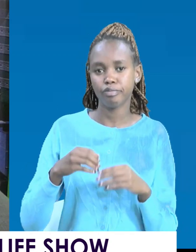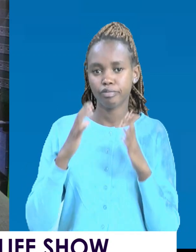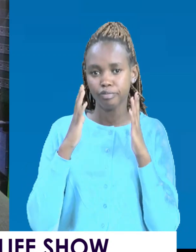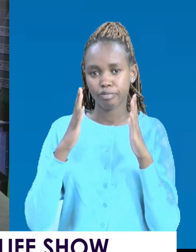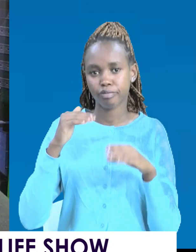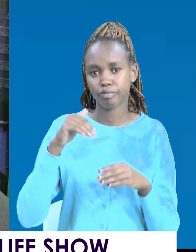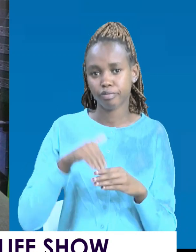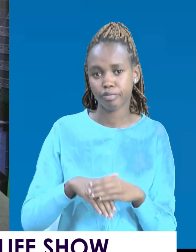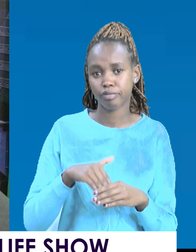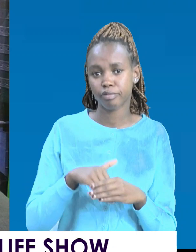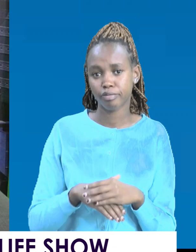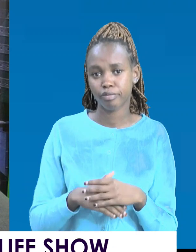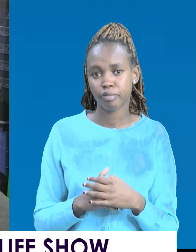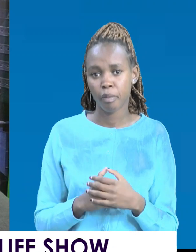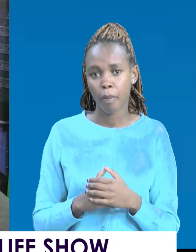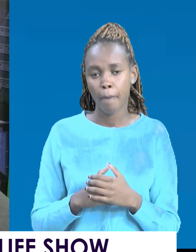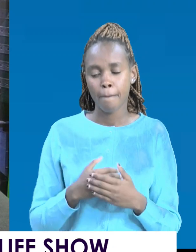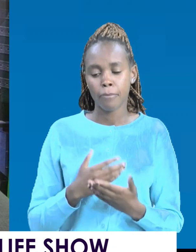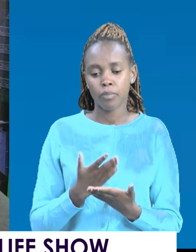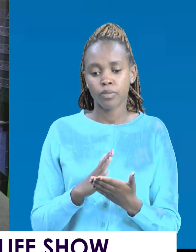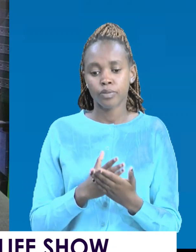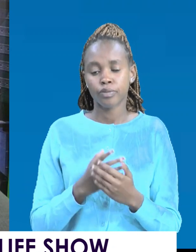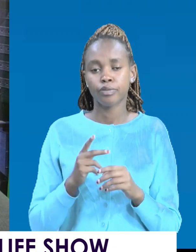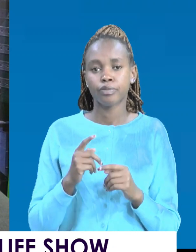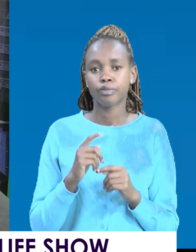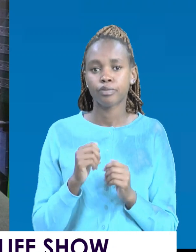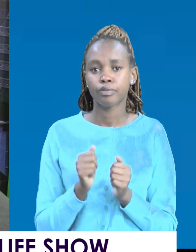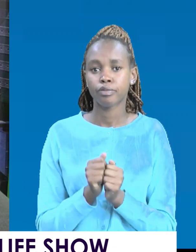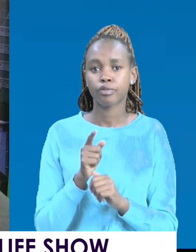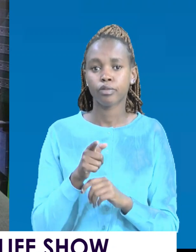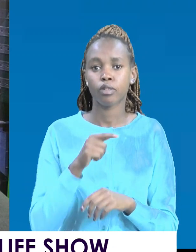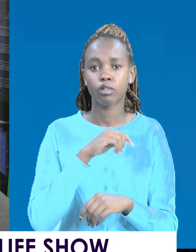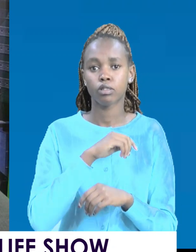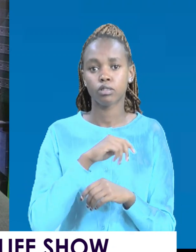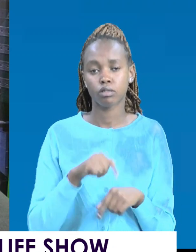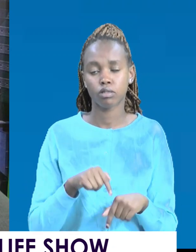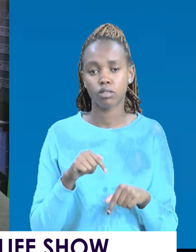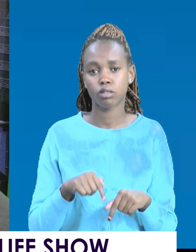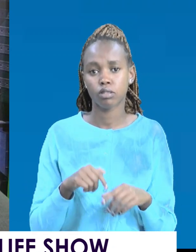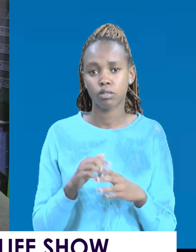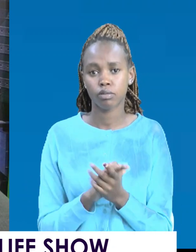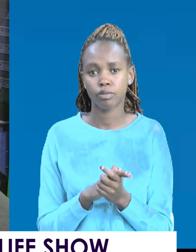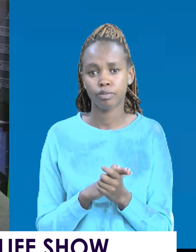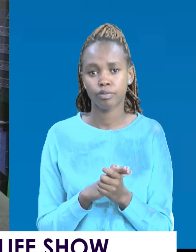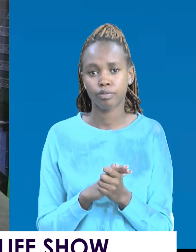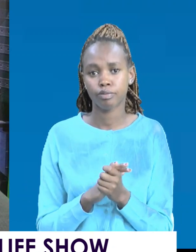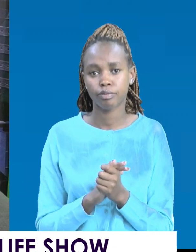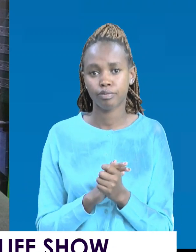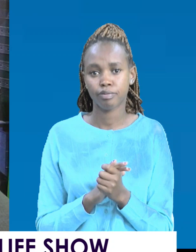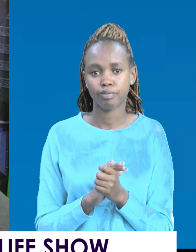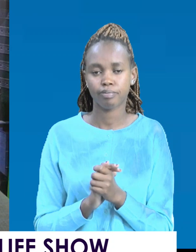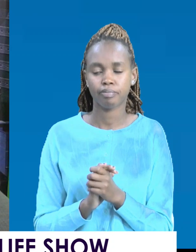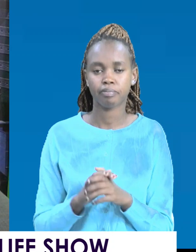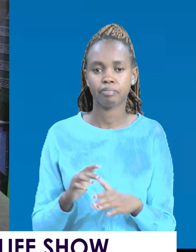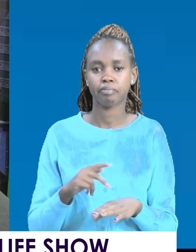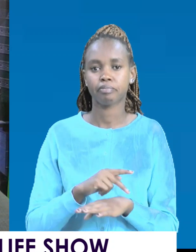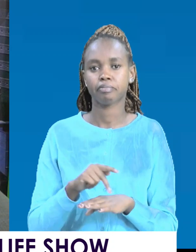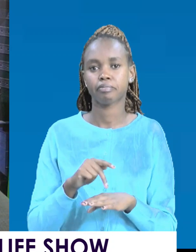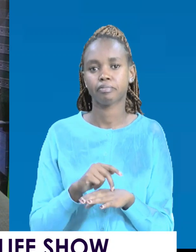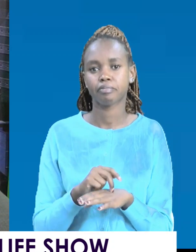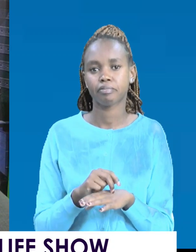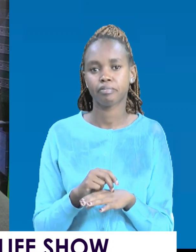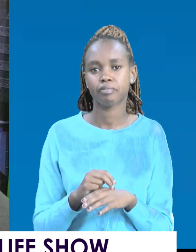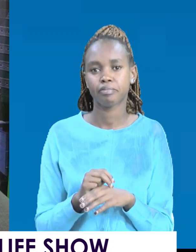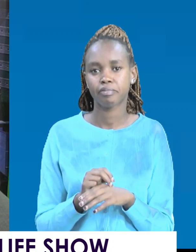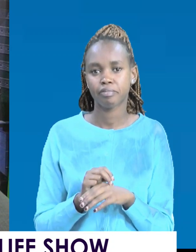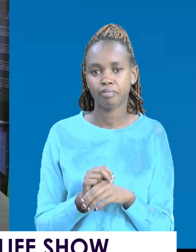another principle I've shared today. By the way, you can take it as a principle from the Treasures of Life show.